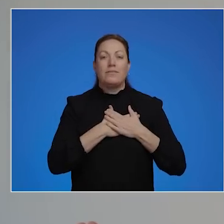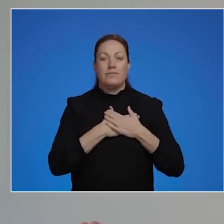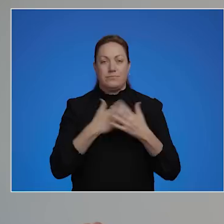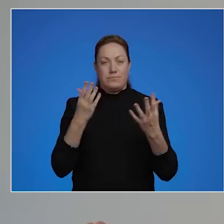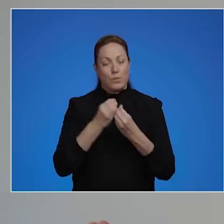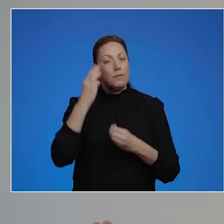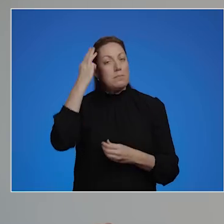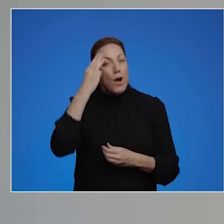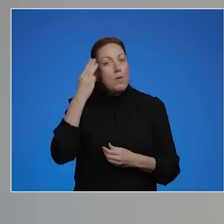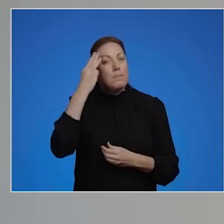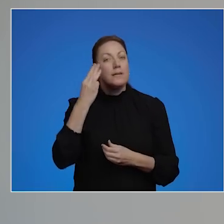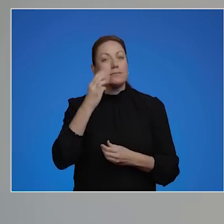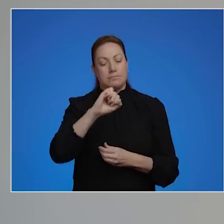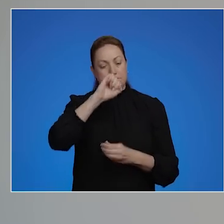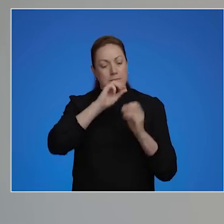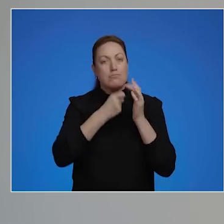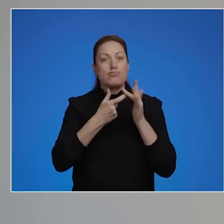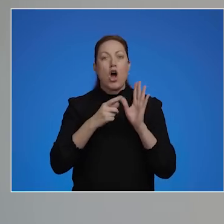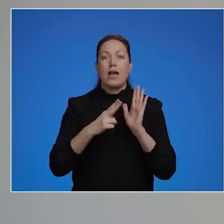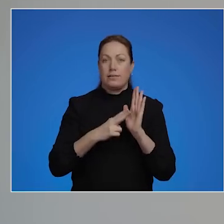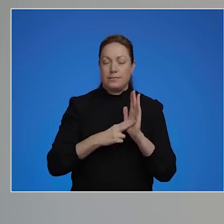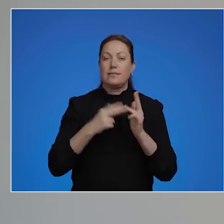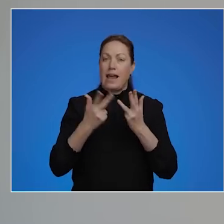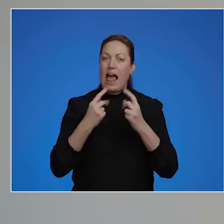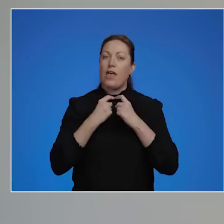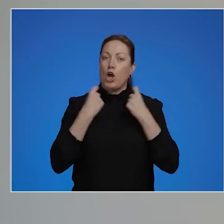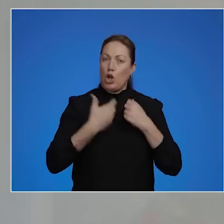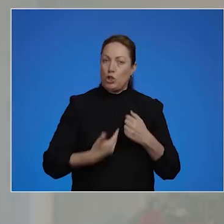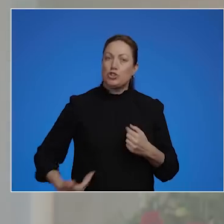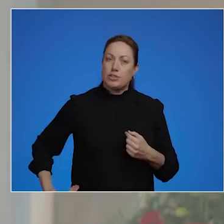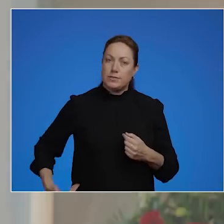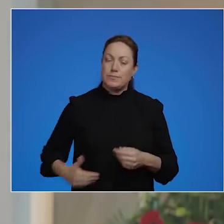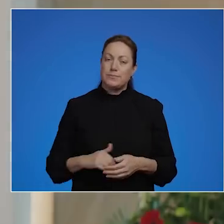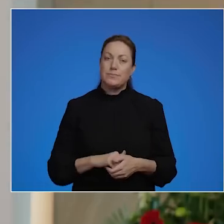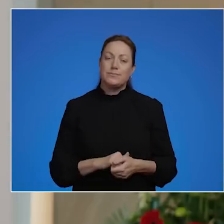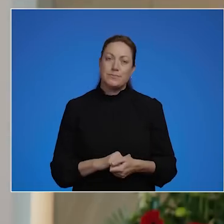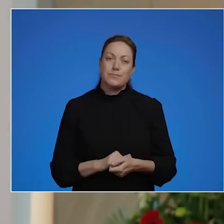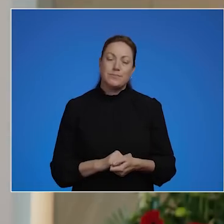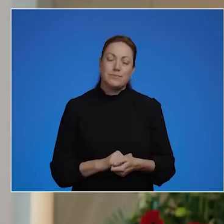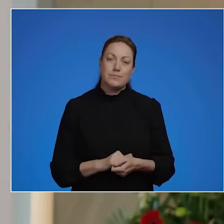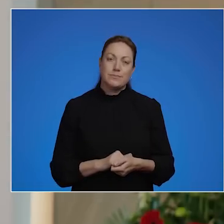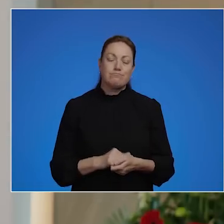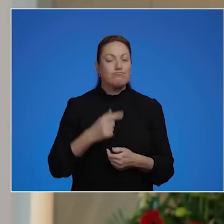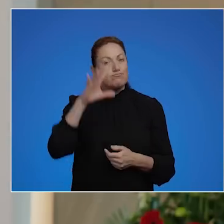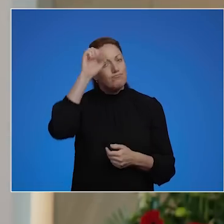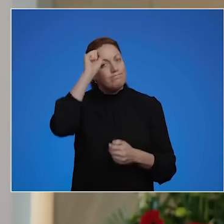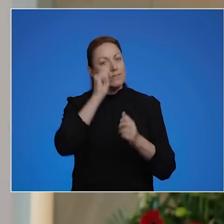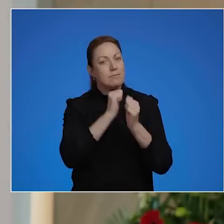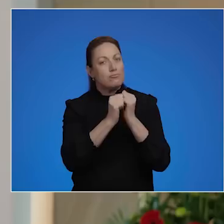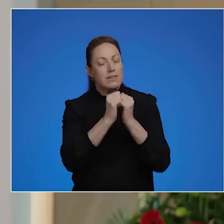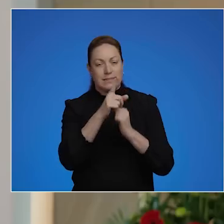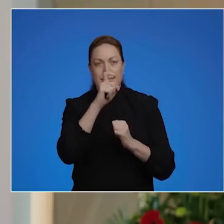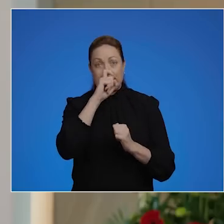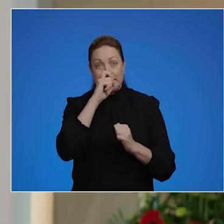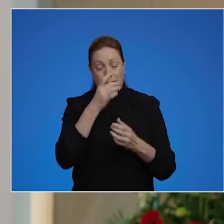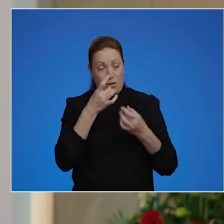together with Francis, our Pope, and Brian, our Bishop, and all the clergy. Remember also our brothers and sisters